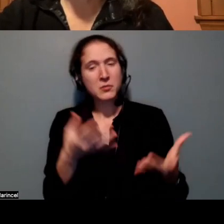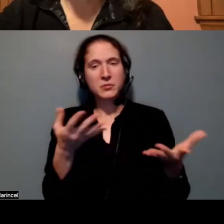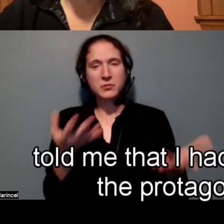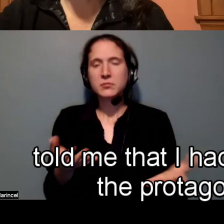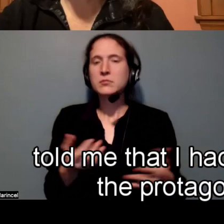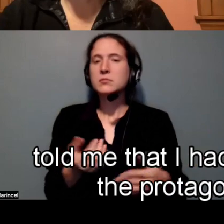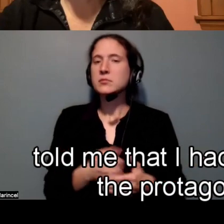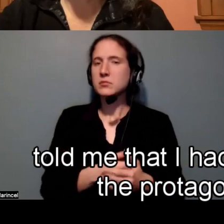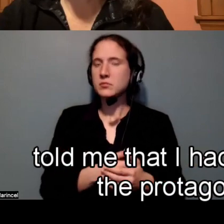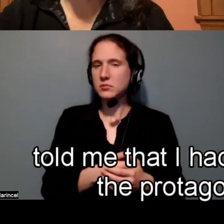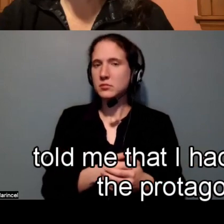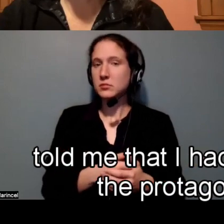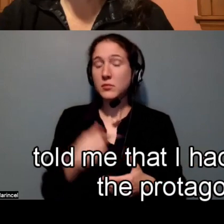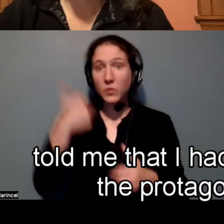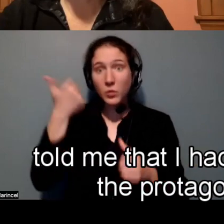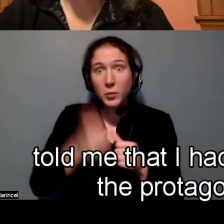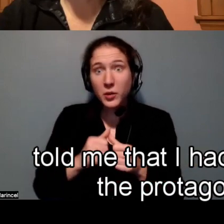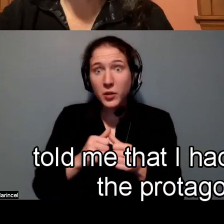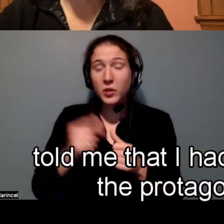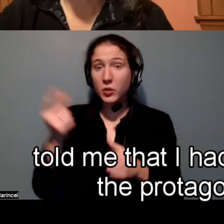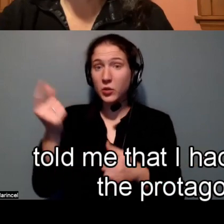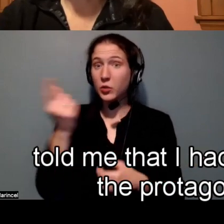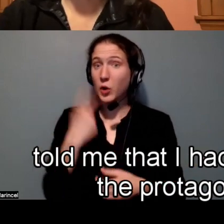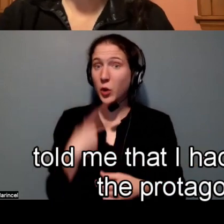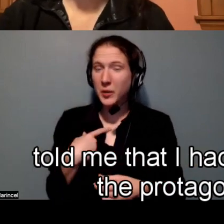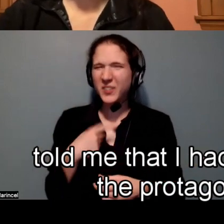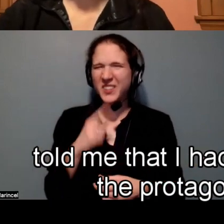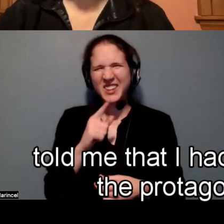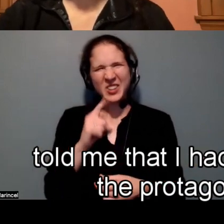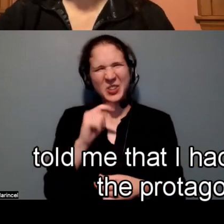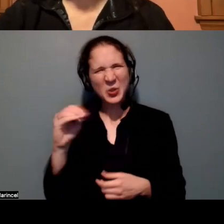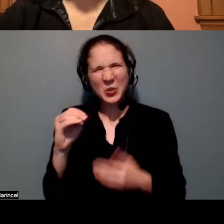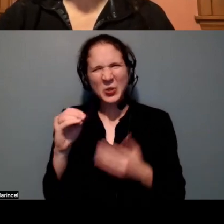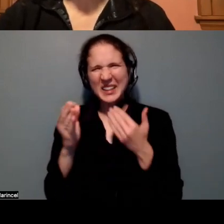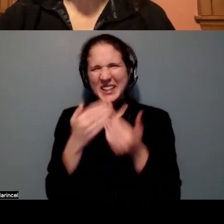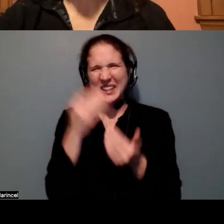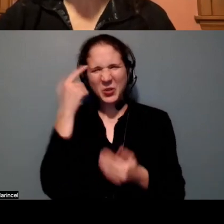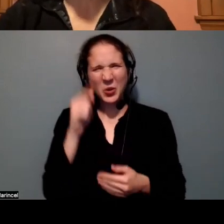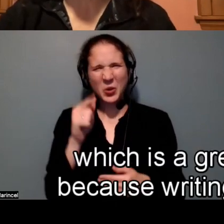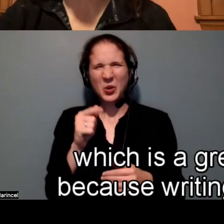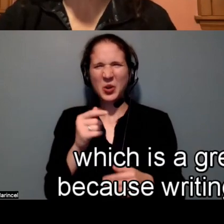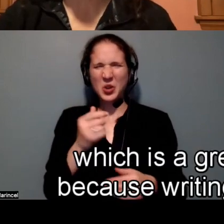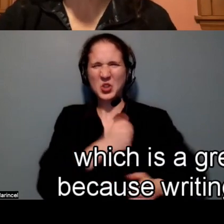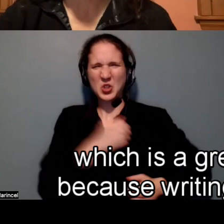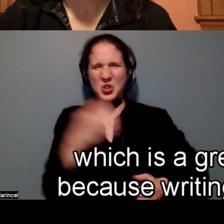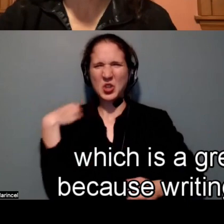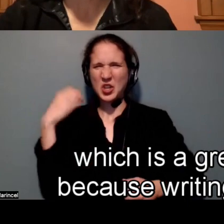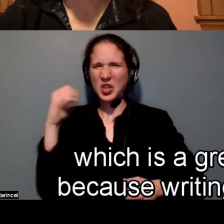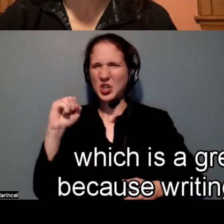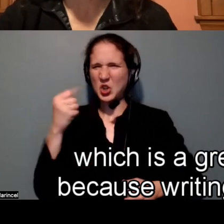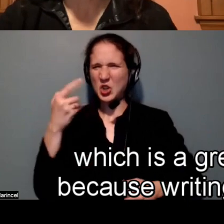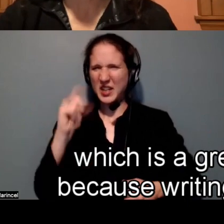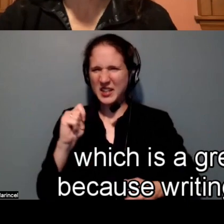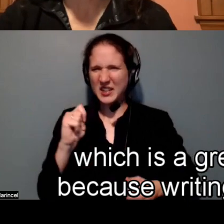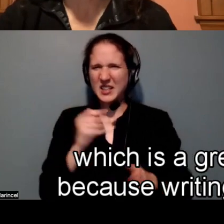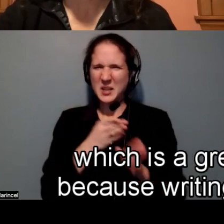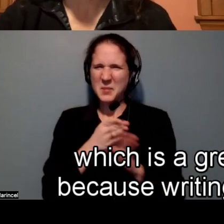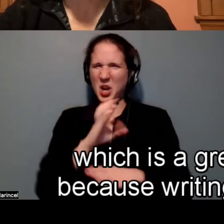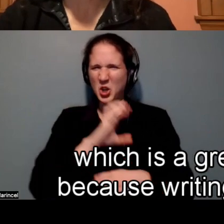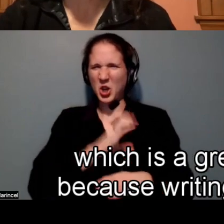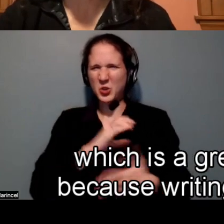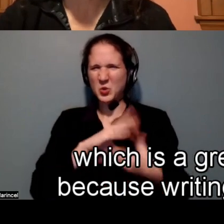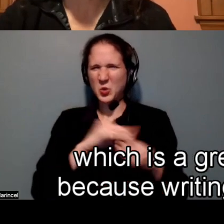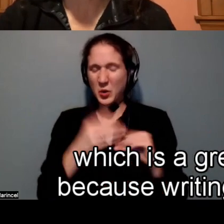he told me that I had made it too easy for the protagonist of the story, That's which is interesting. a great writing lesson because